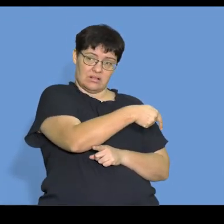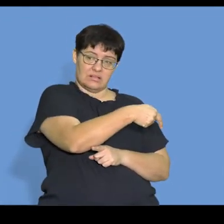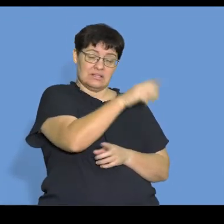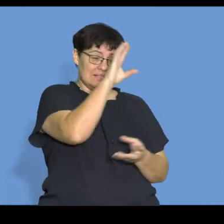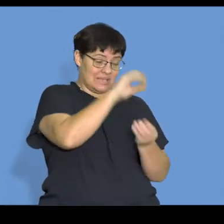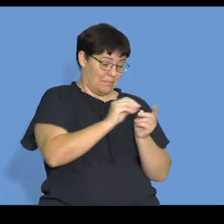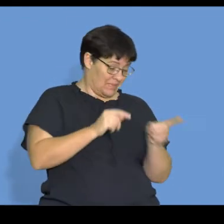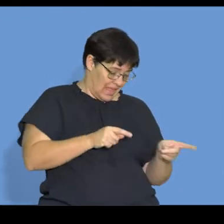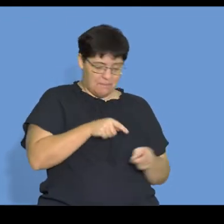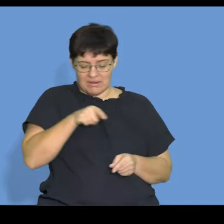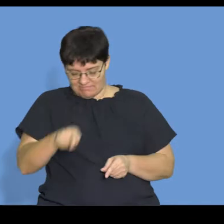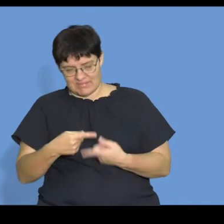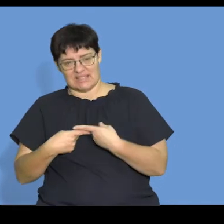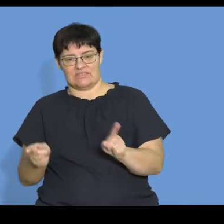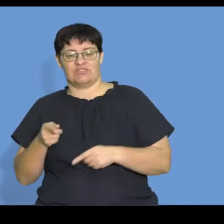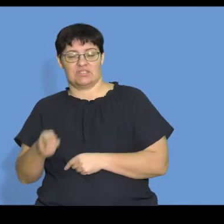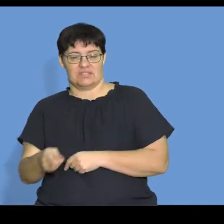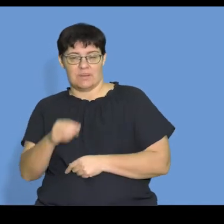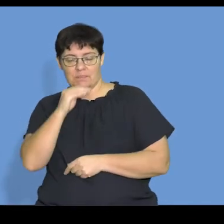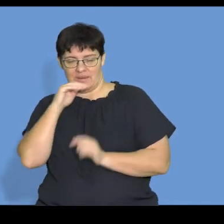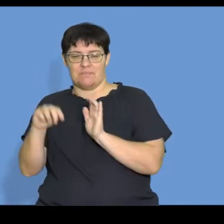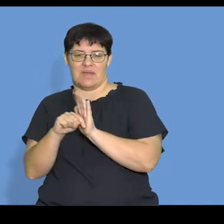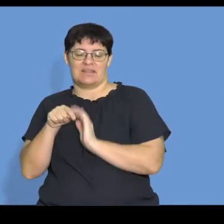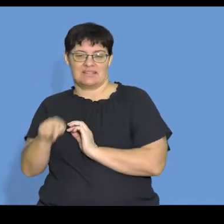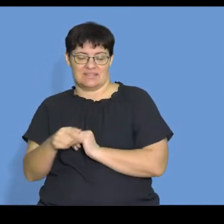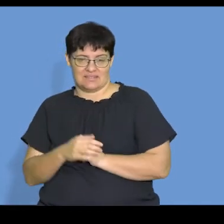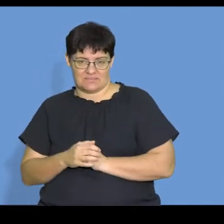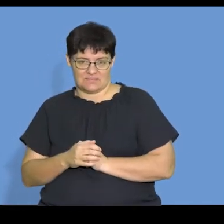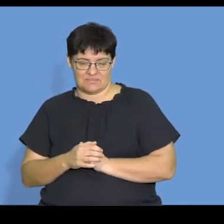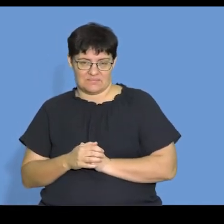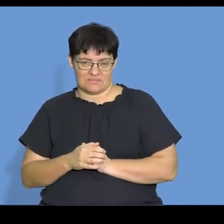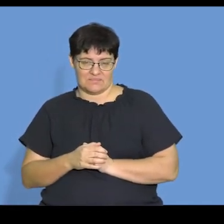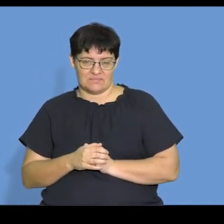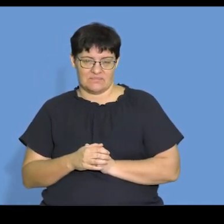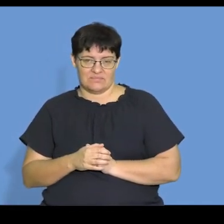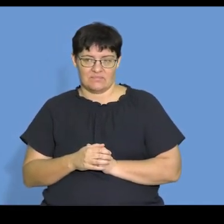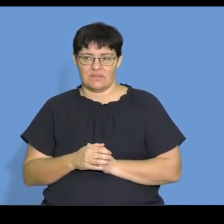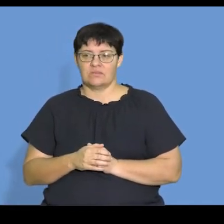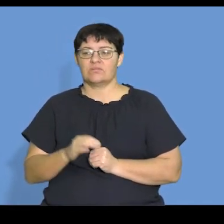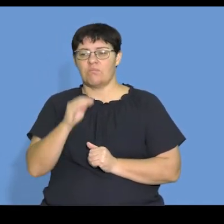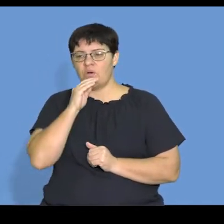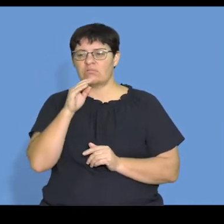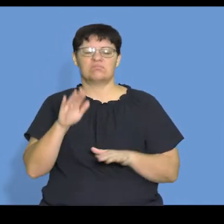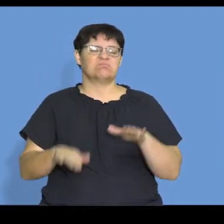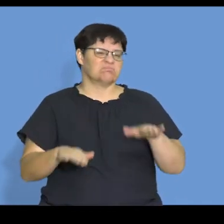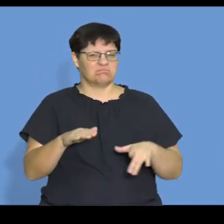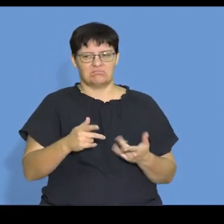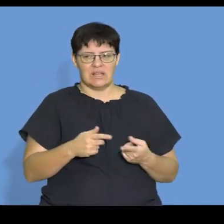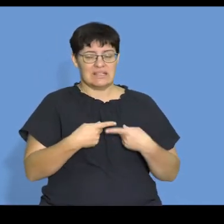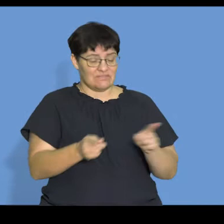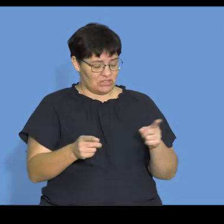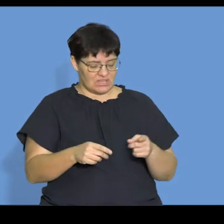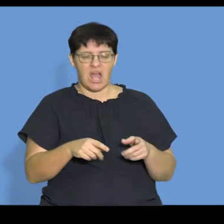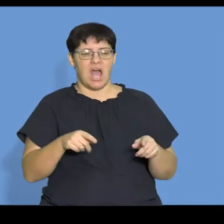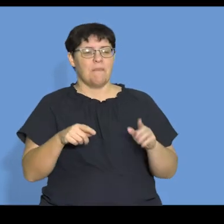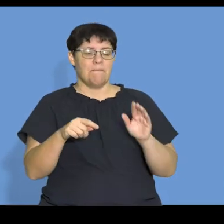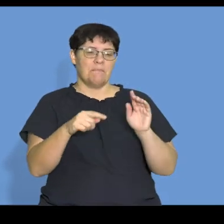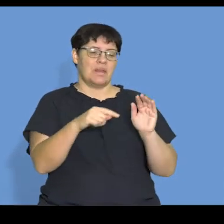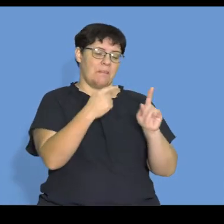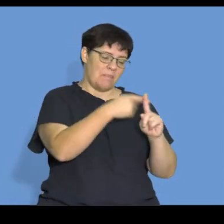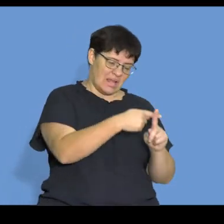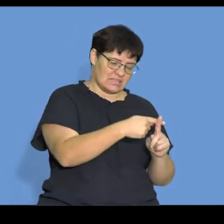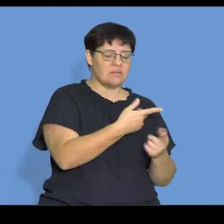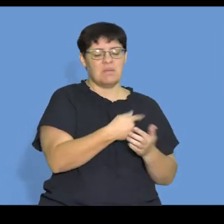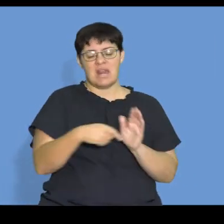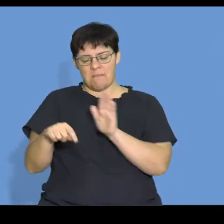there. And for the difference of this, it is more or less the same rule that we are using here. If